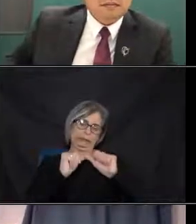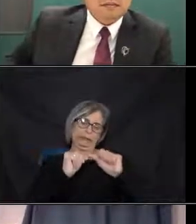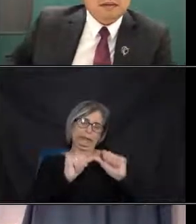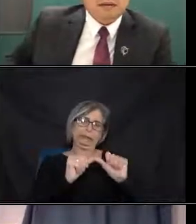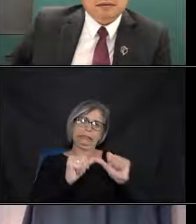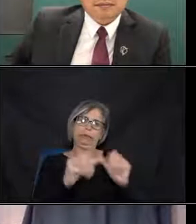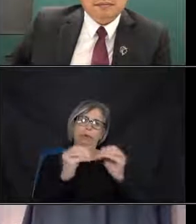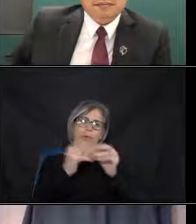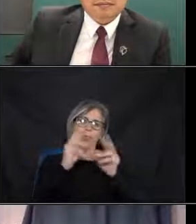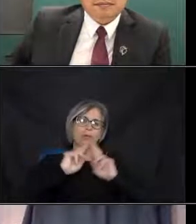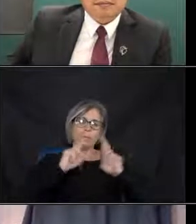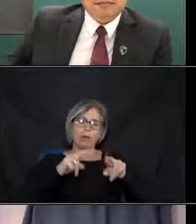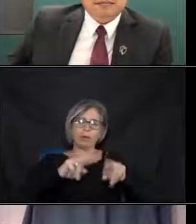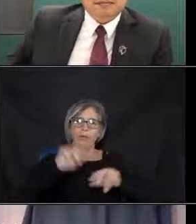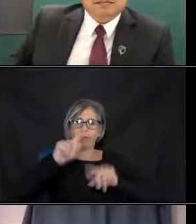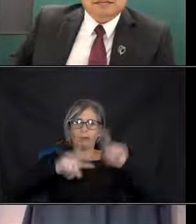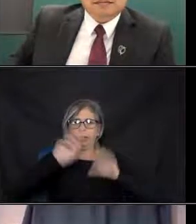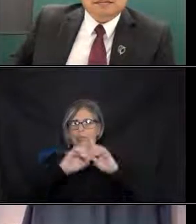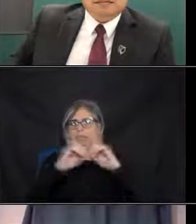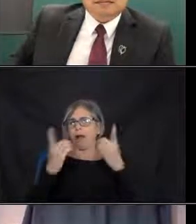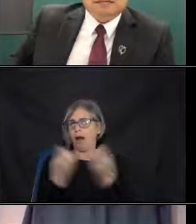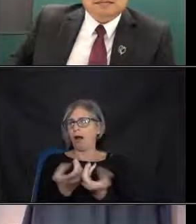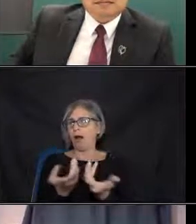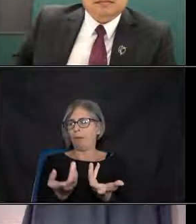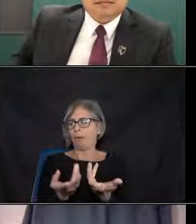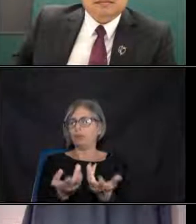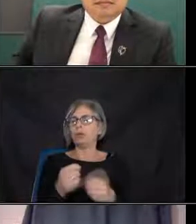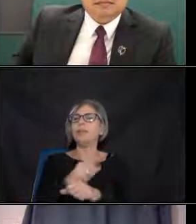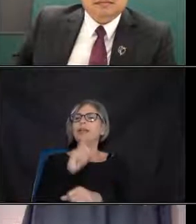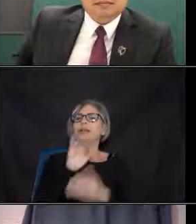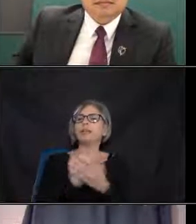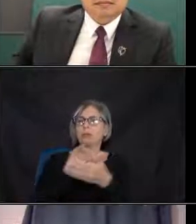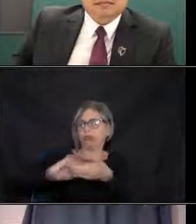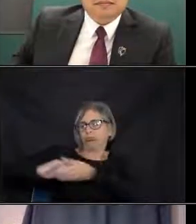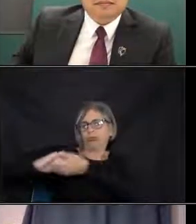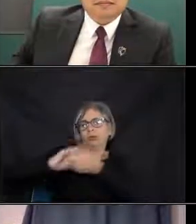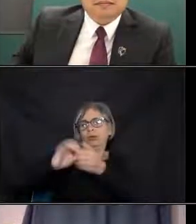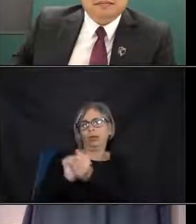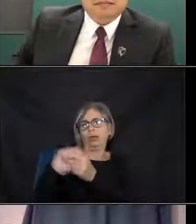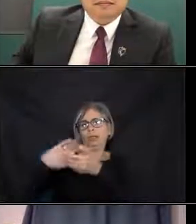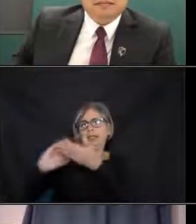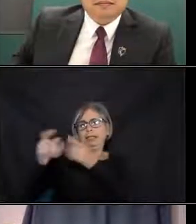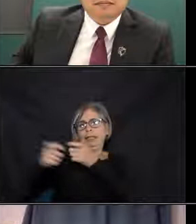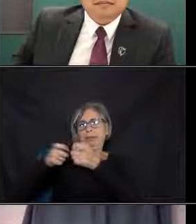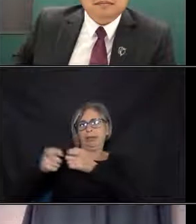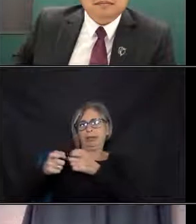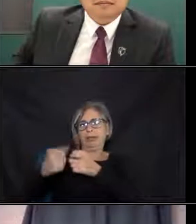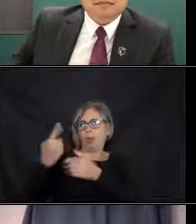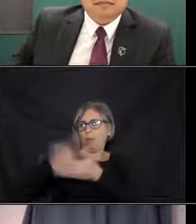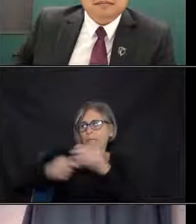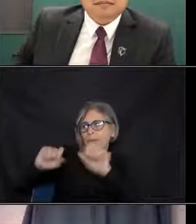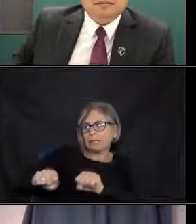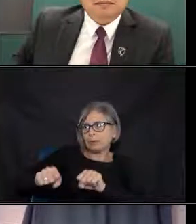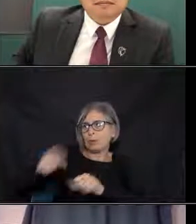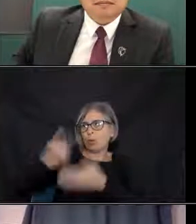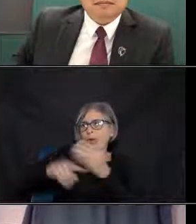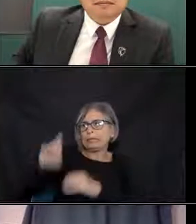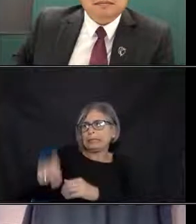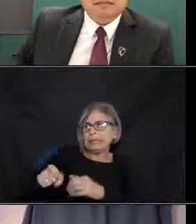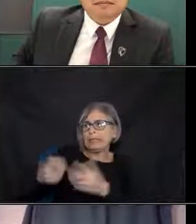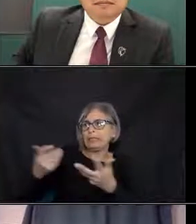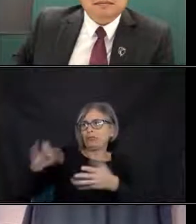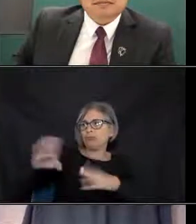robust reporting from various departments, that we make sure we collaborate with her to see what's possible and what our needs are and if she can satisfy